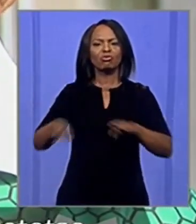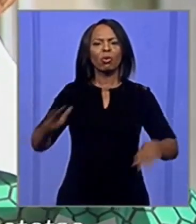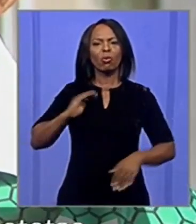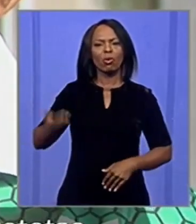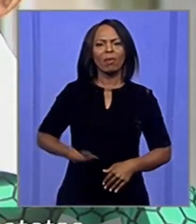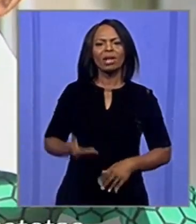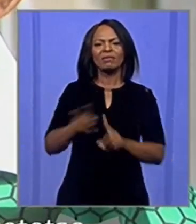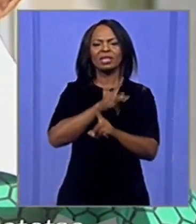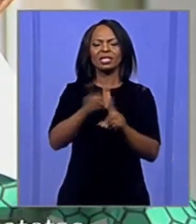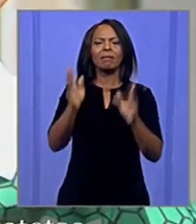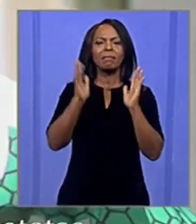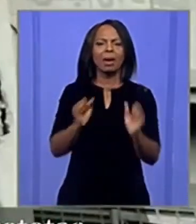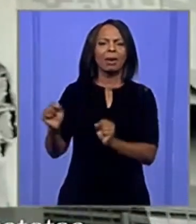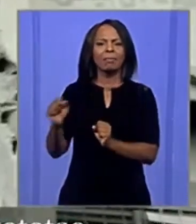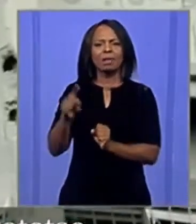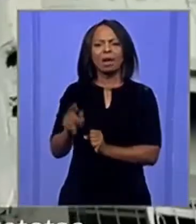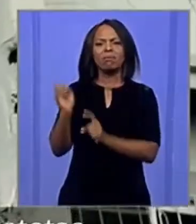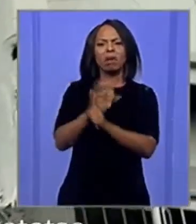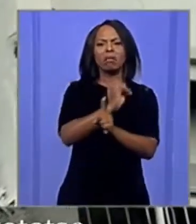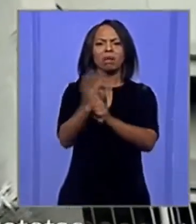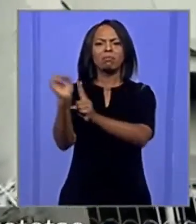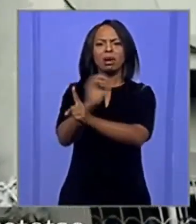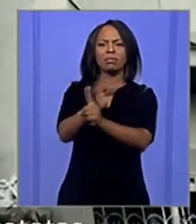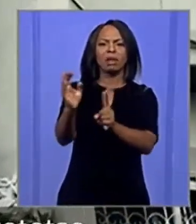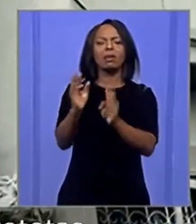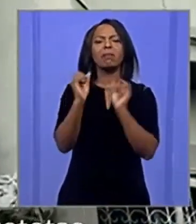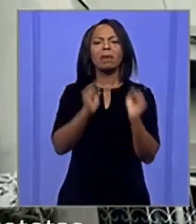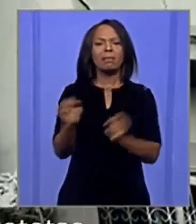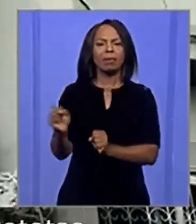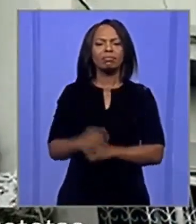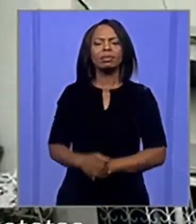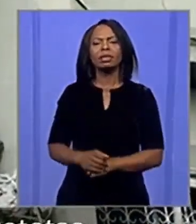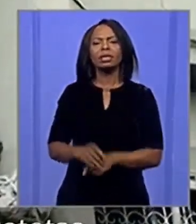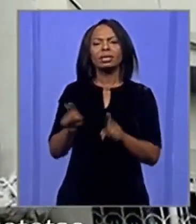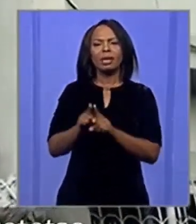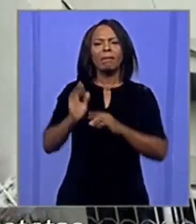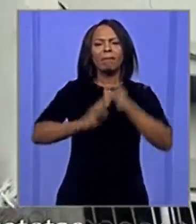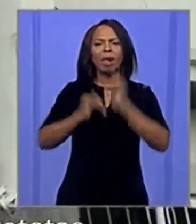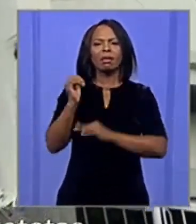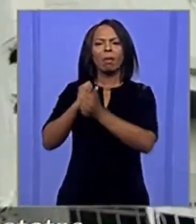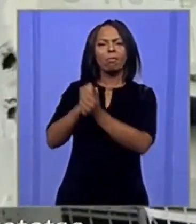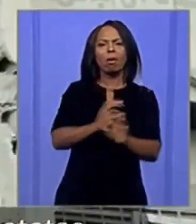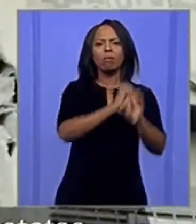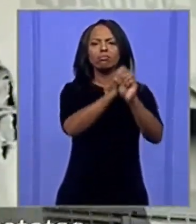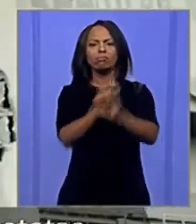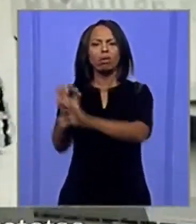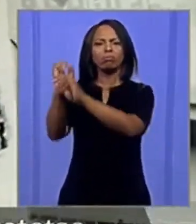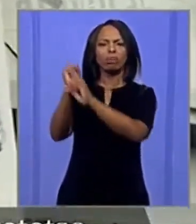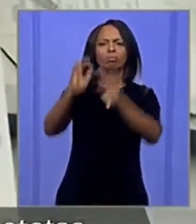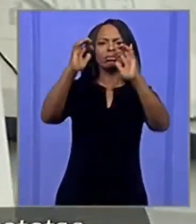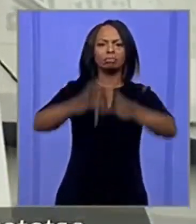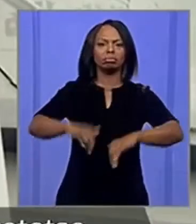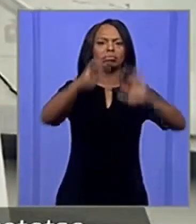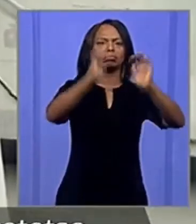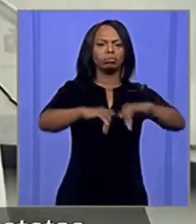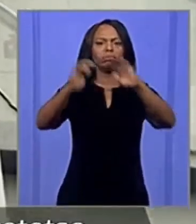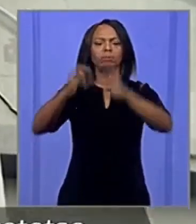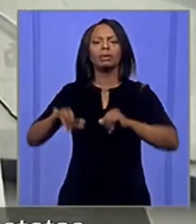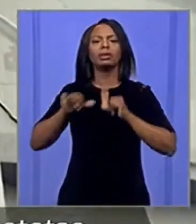still victims of the attack by the Israel Defense Force, and then buildings are still being demolished. People are